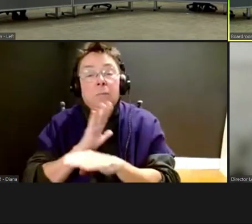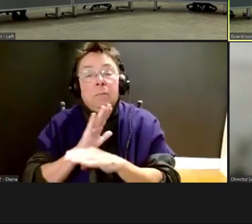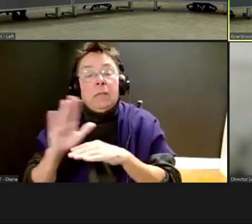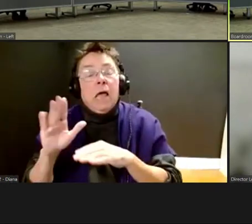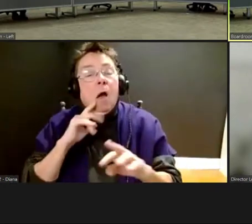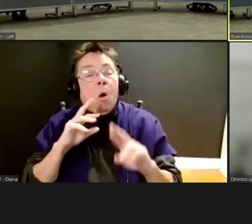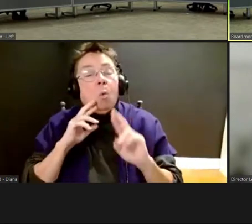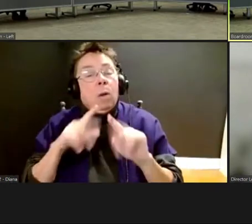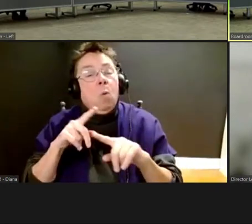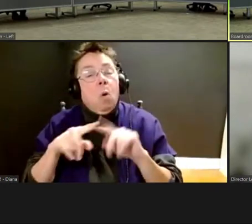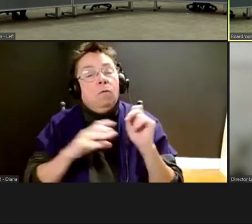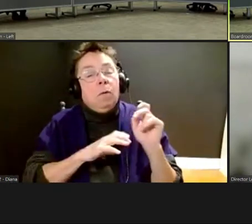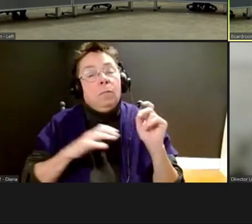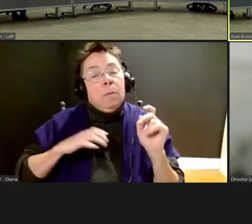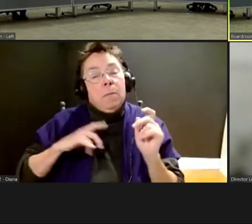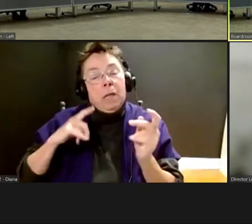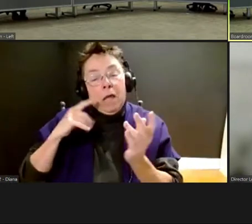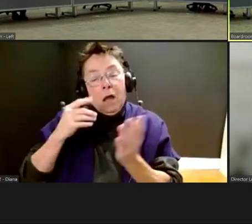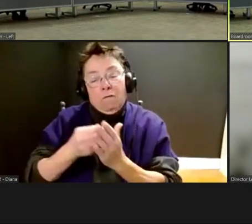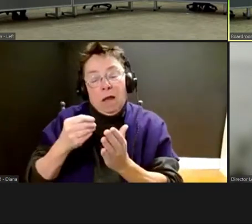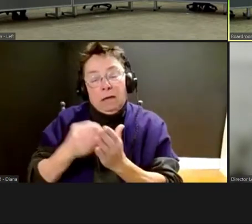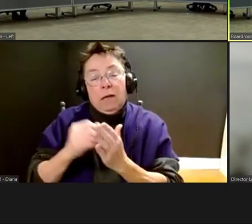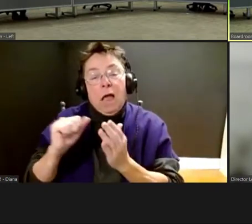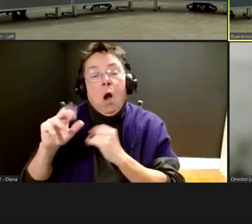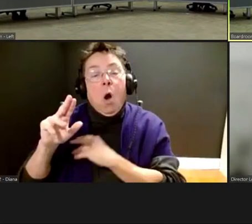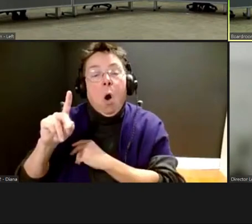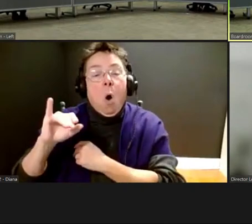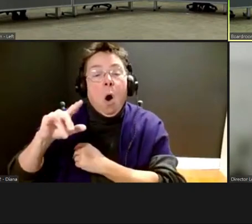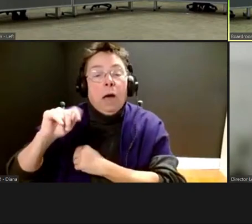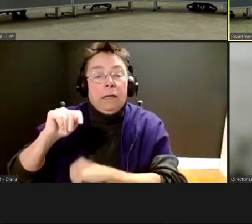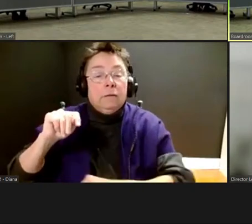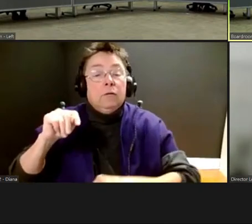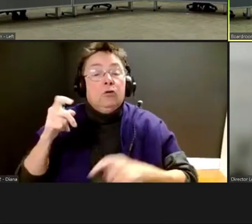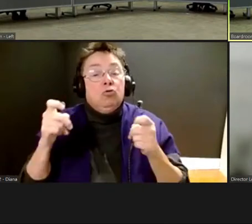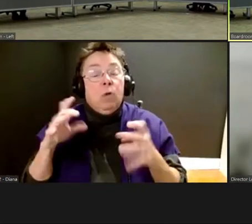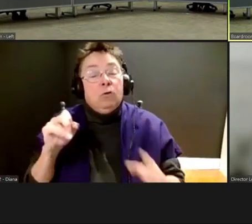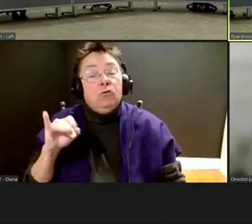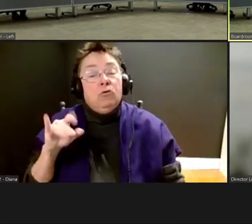report from the Committee of Finance, Audit, and Budget. Director Silva.